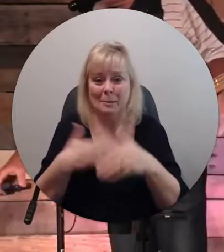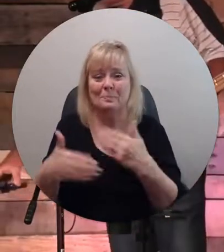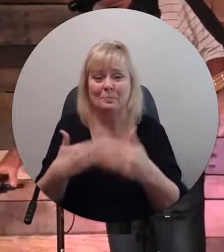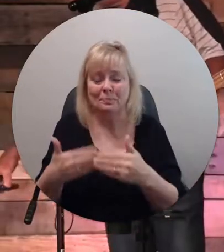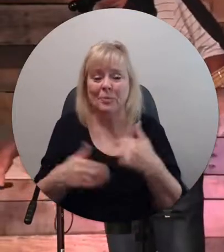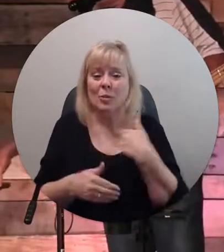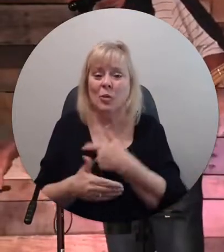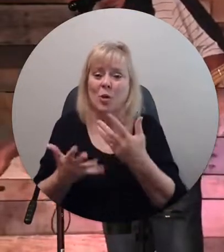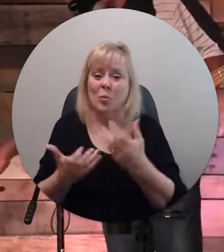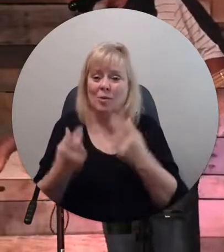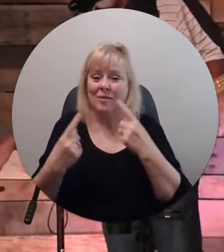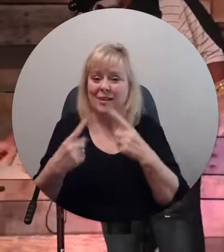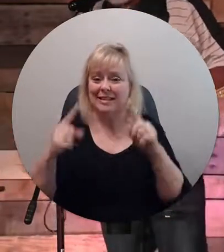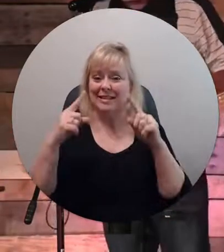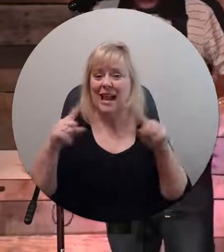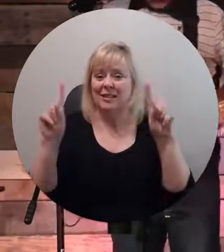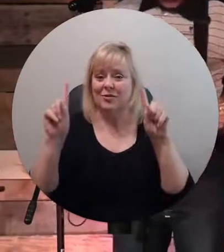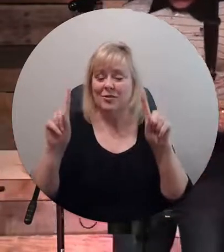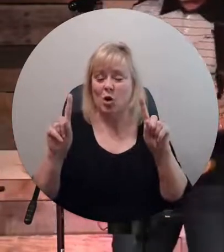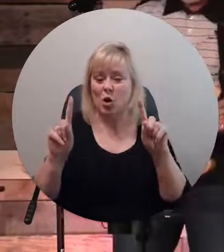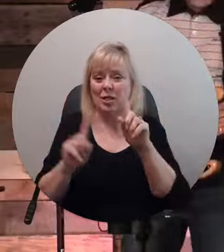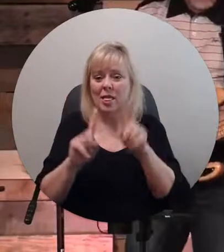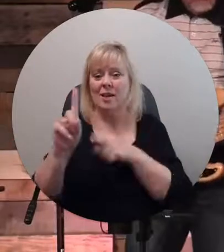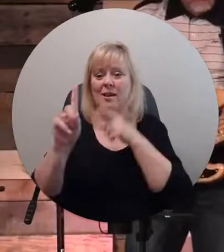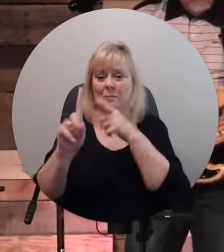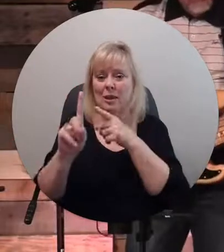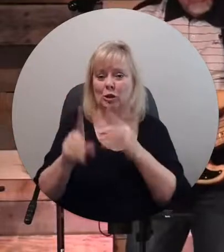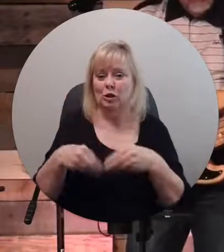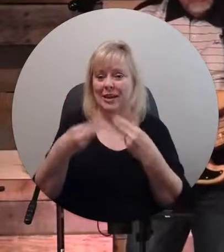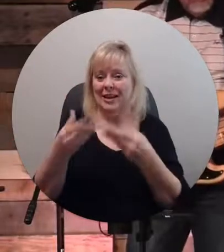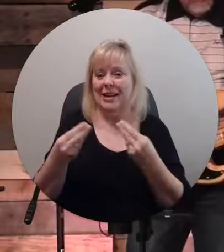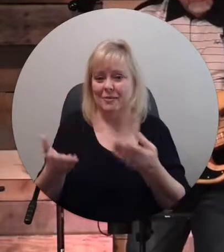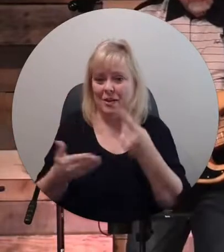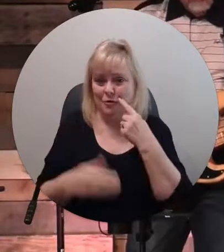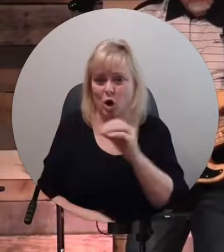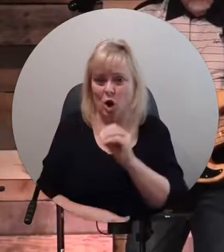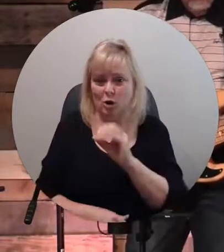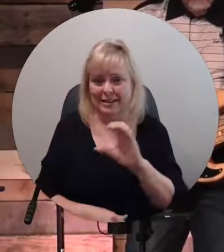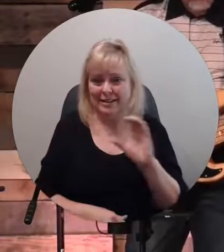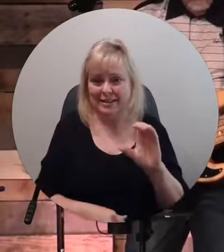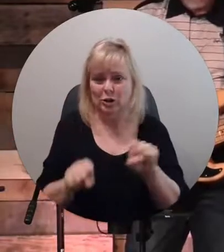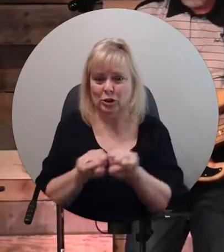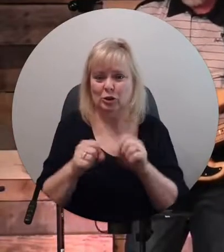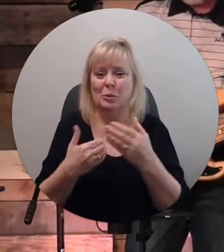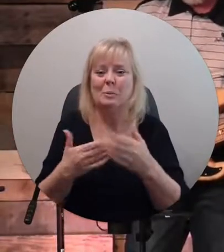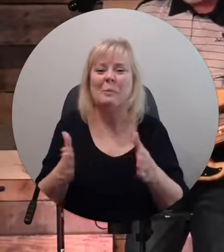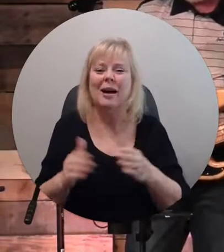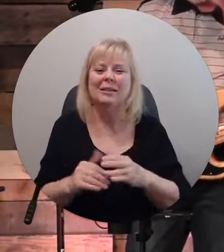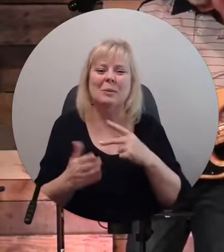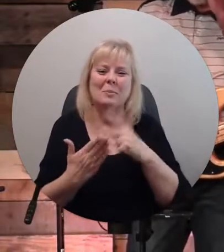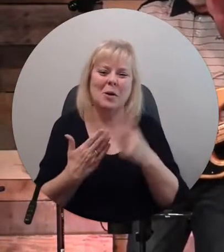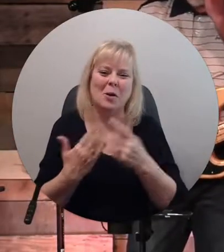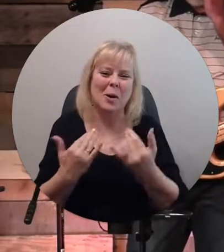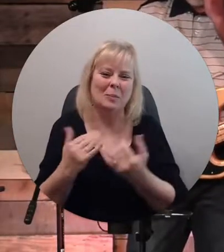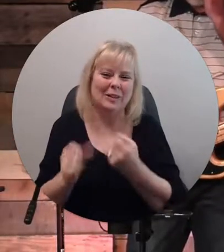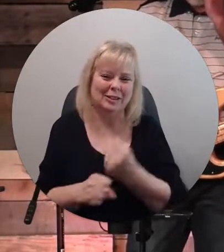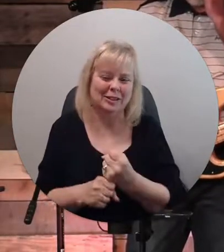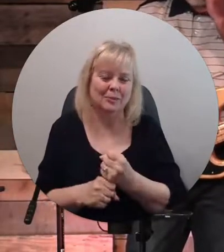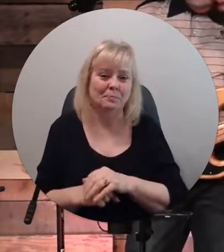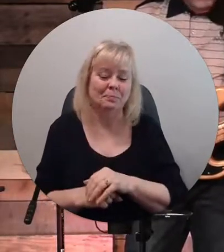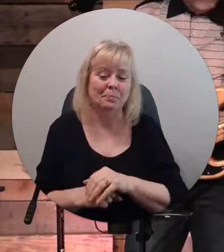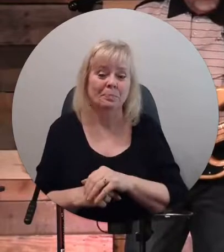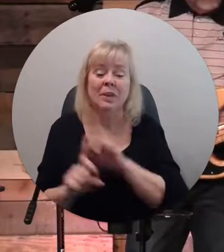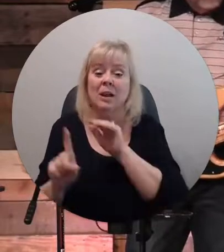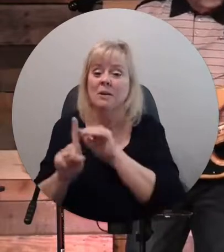successful mission giving to that Operations Christmas Child program this year. Want to remind people that